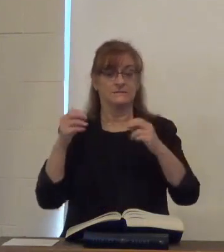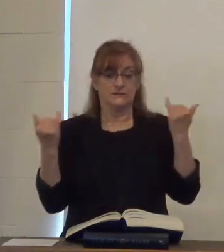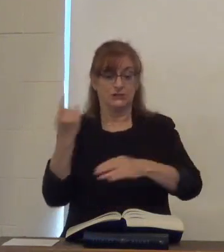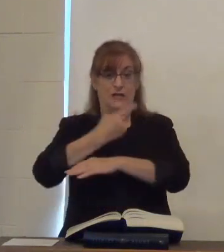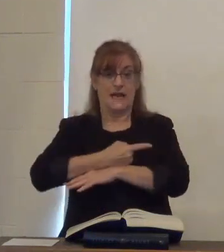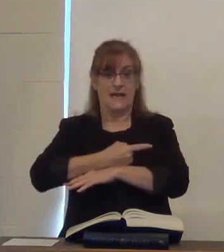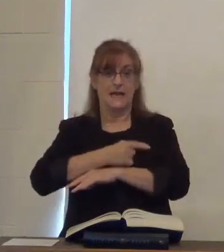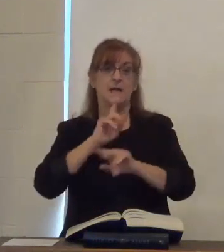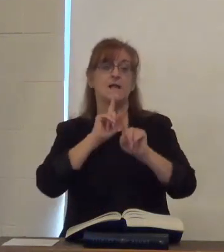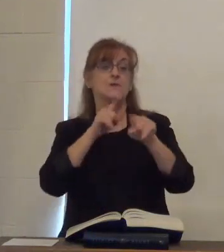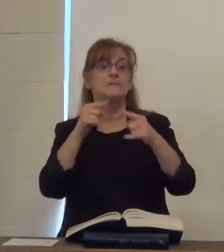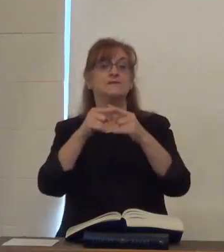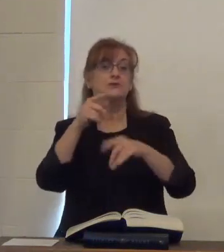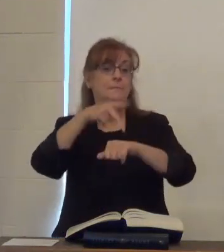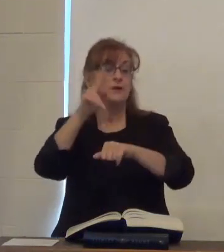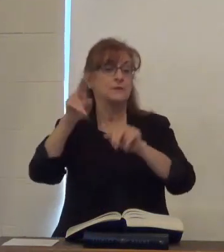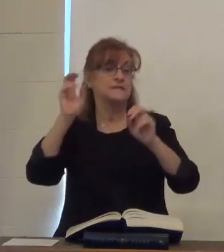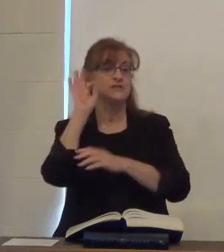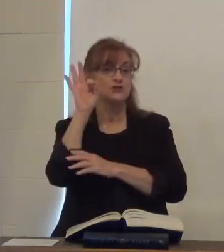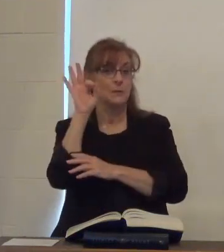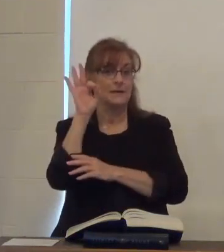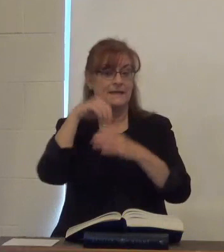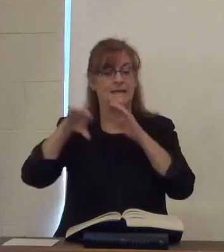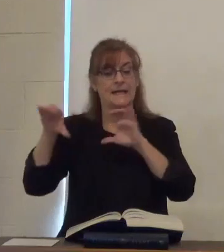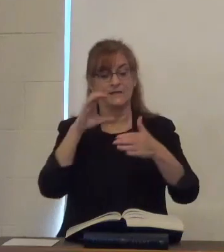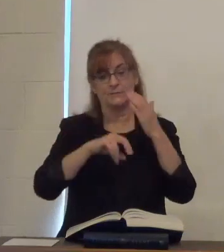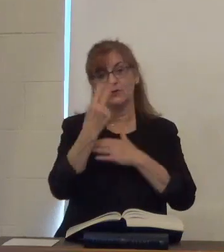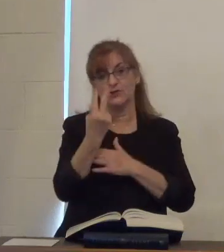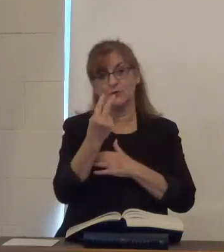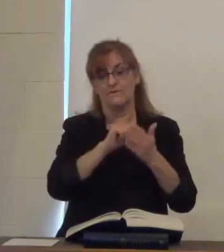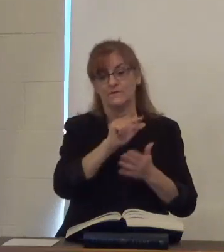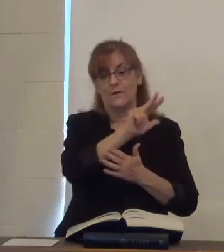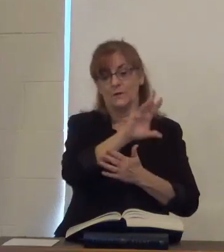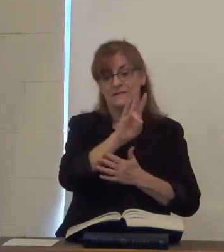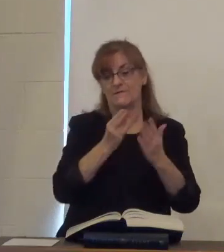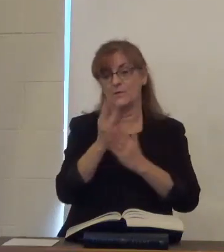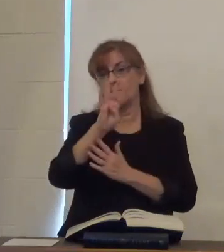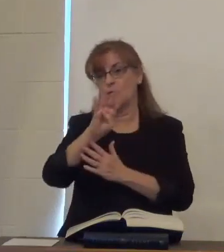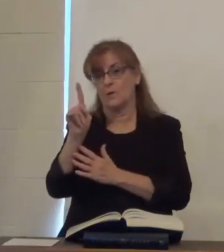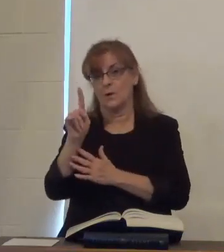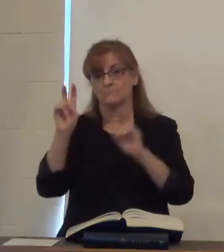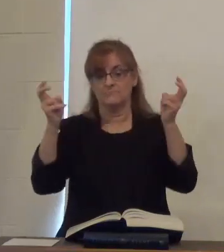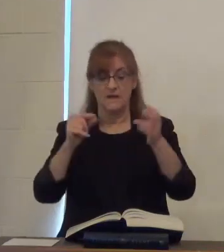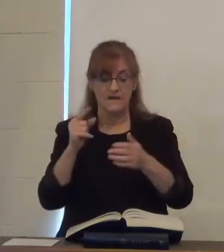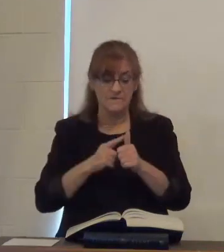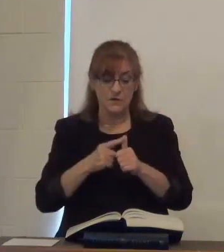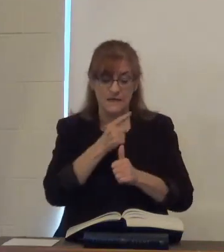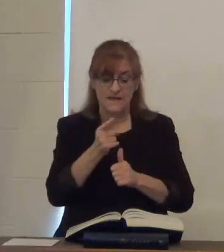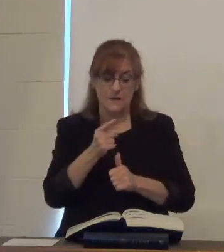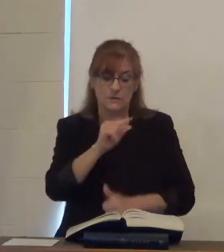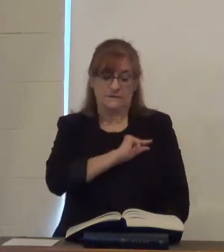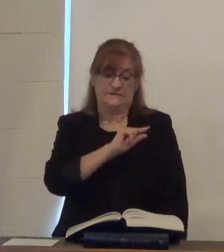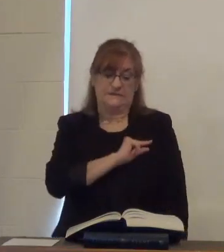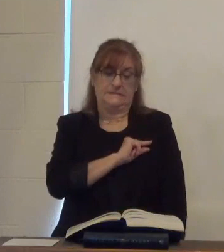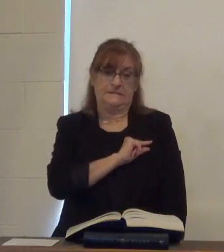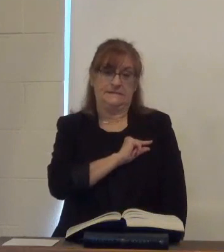to Peter's sermon in Acts chapter 2, verses 37 to 41. First, they were convicted by